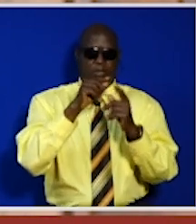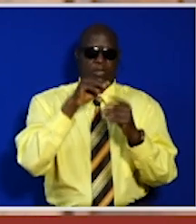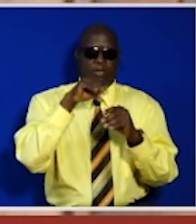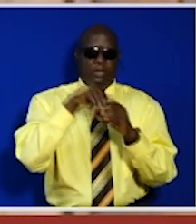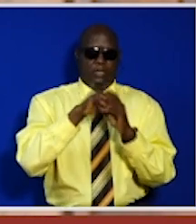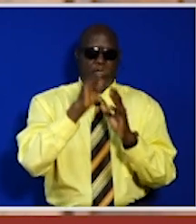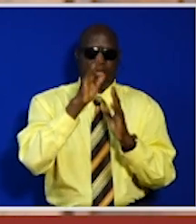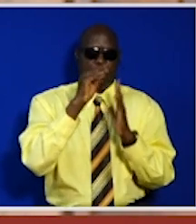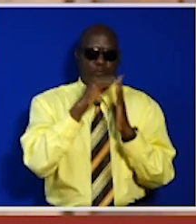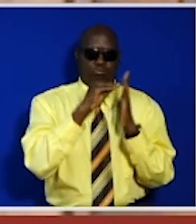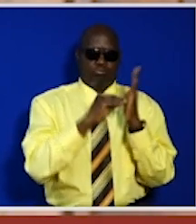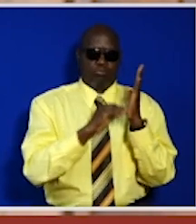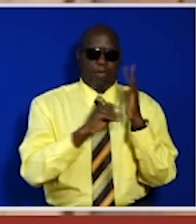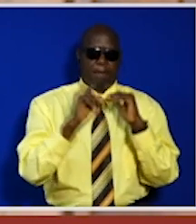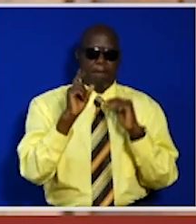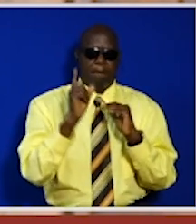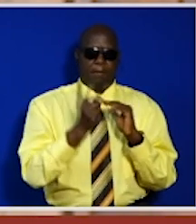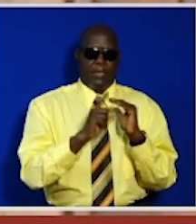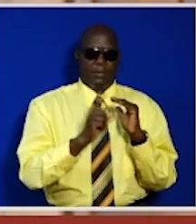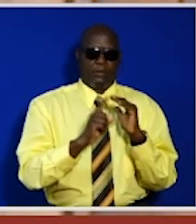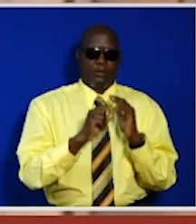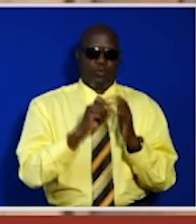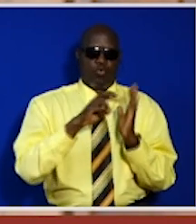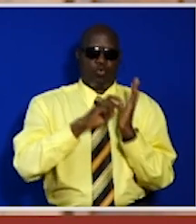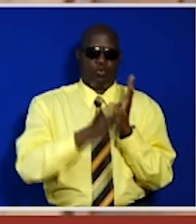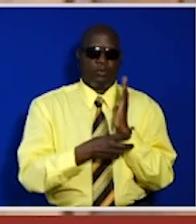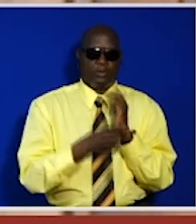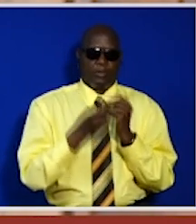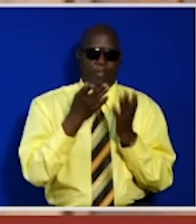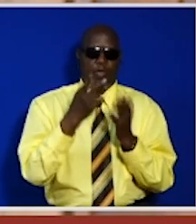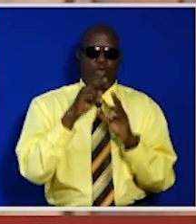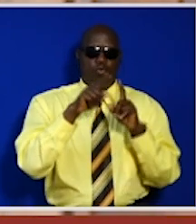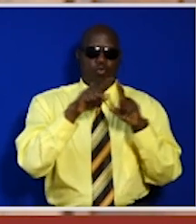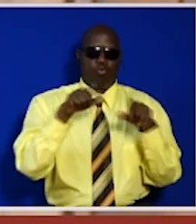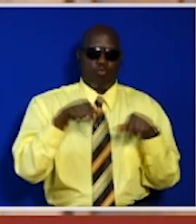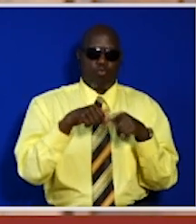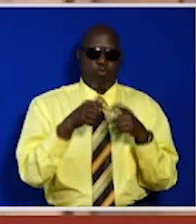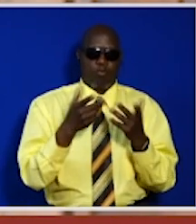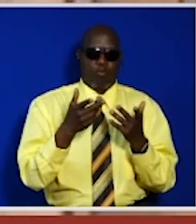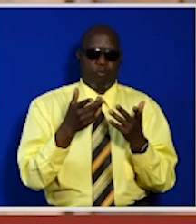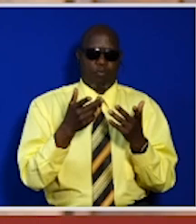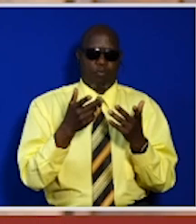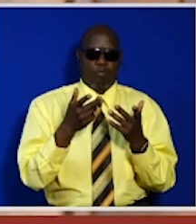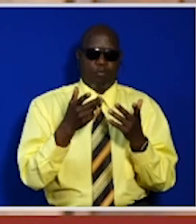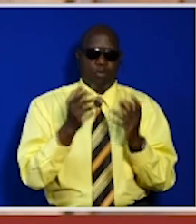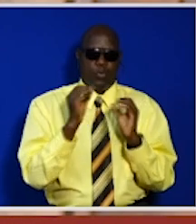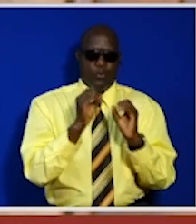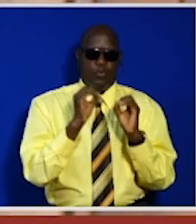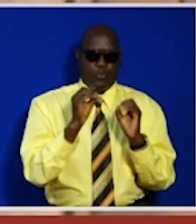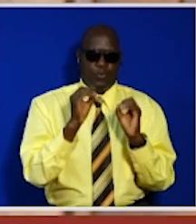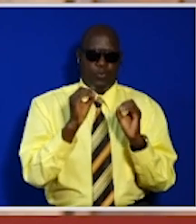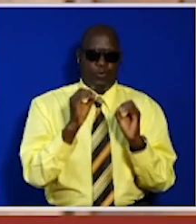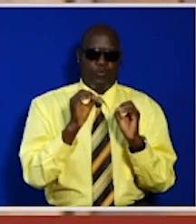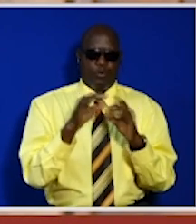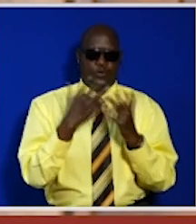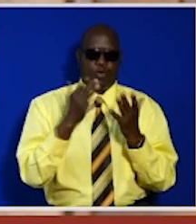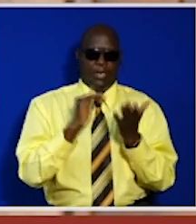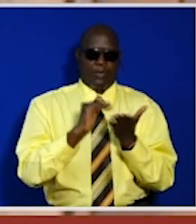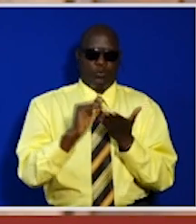ministry's contracts. There is no room, ladies and gentlemen, for